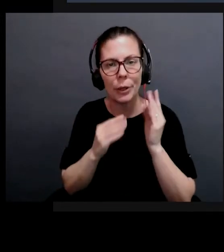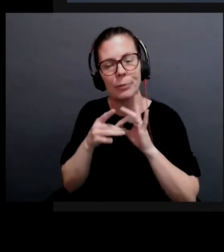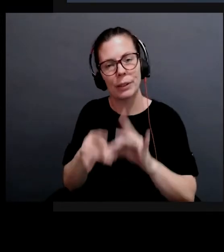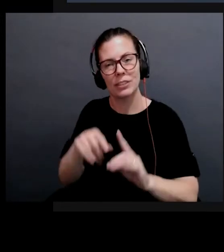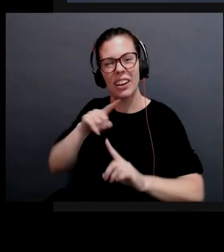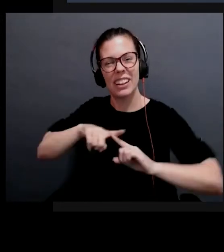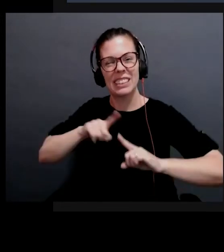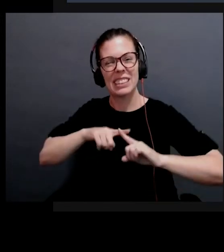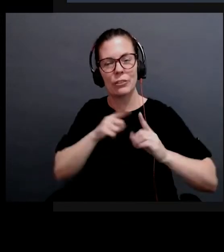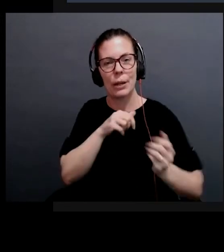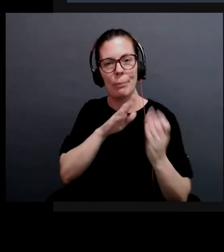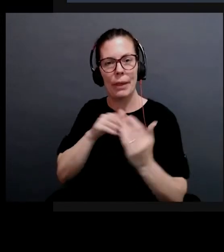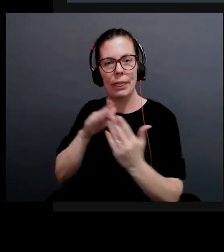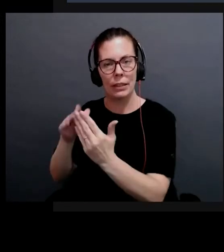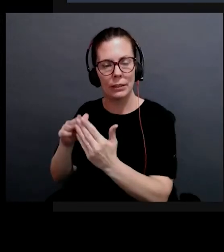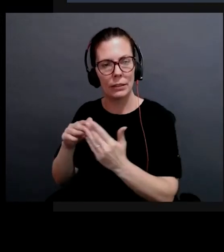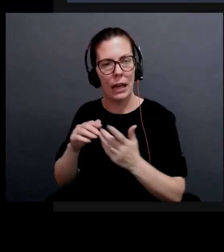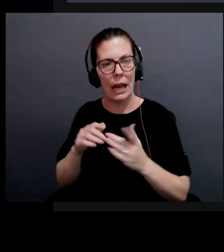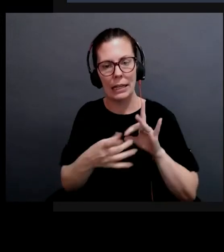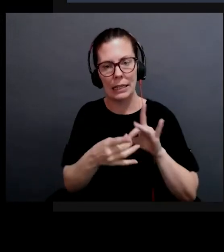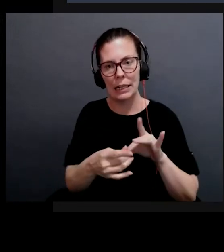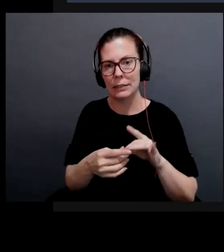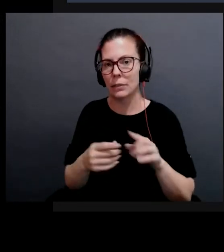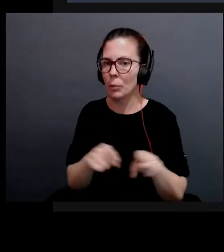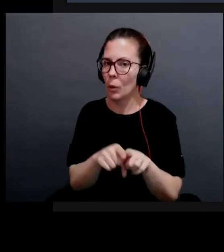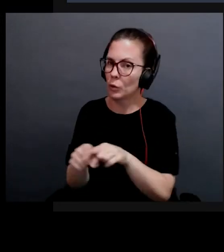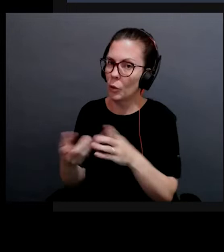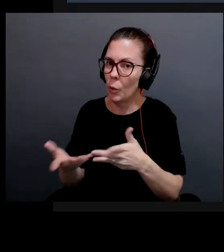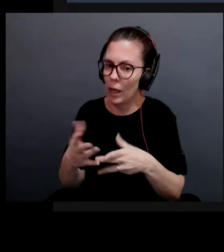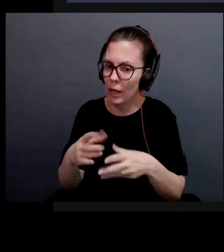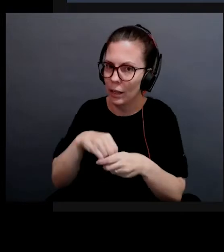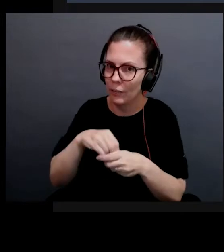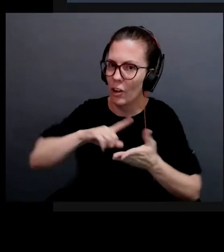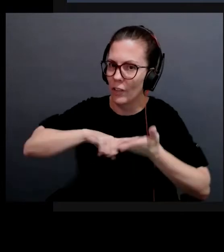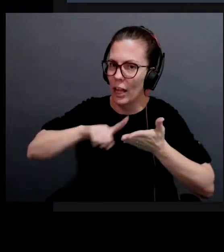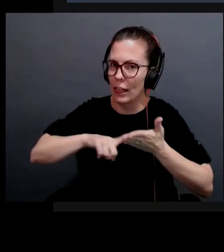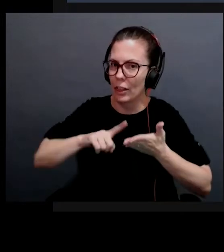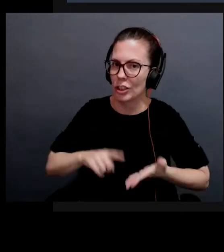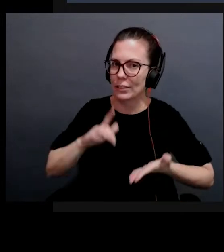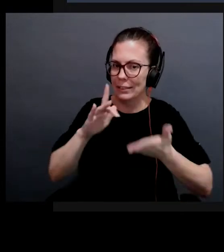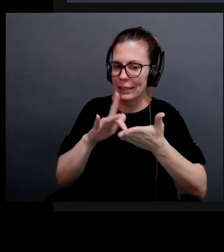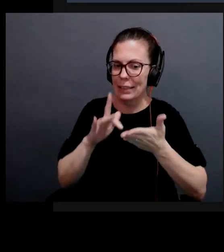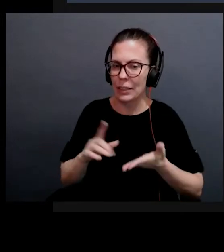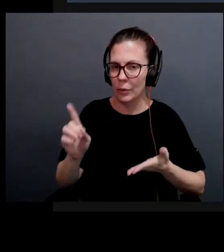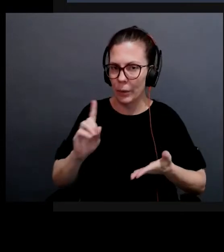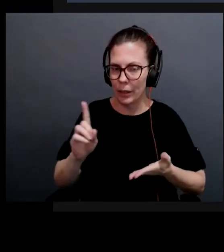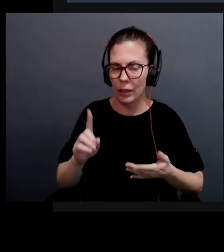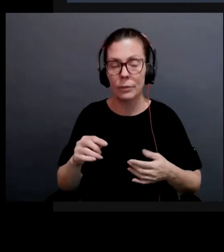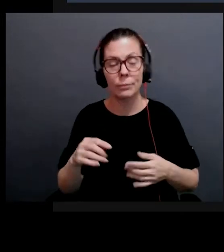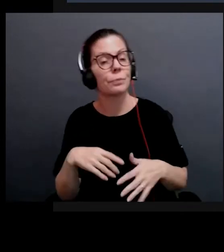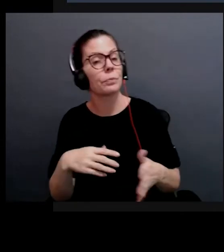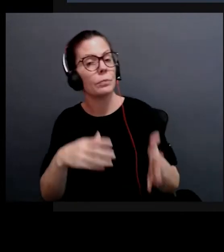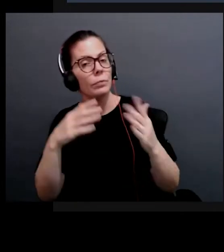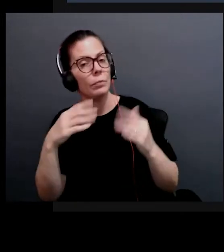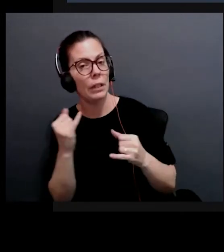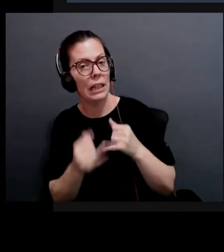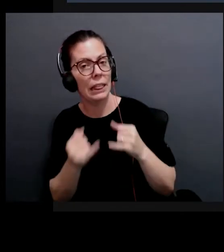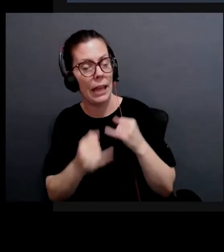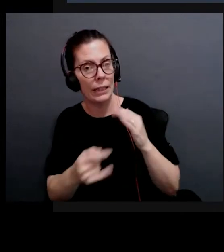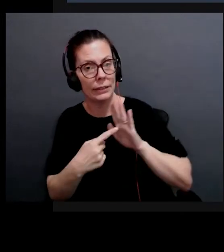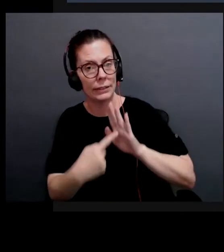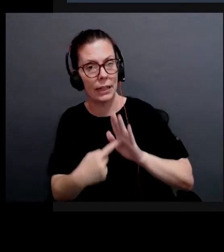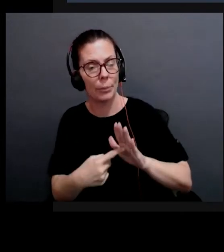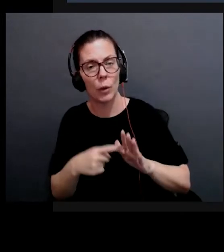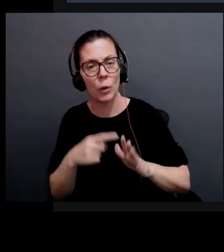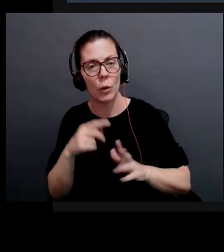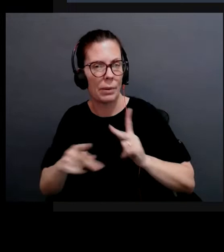methods I connected to and the things I looked at those times. And then kind of the last one that comes up a lot when you think about graphs, or when people have talked about graphs in the